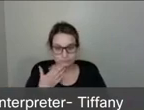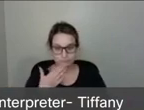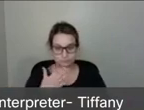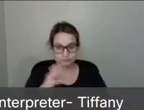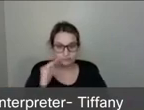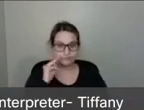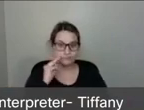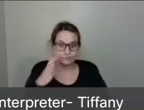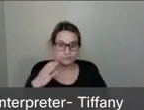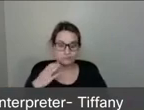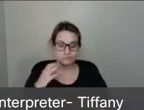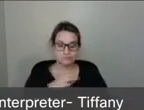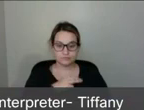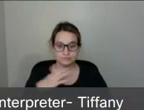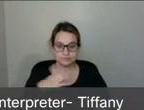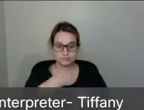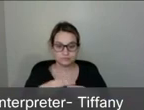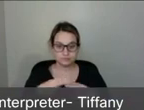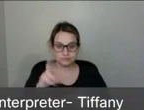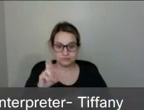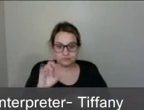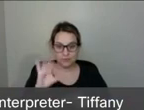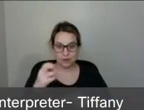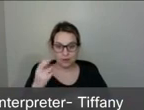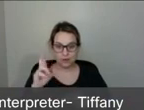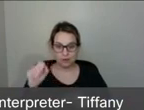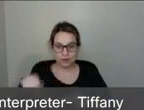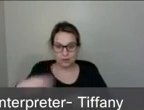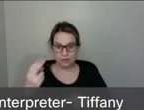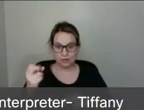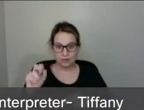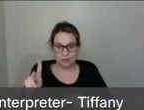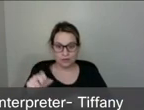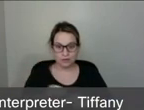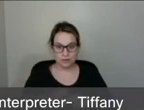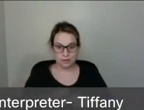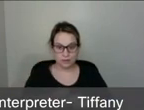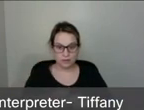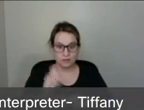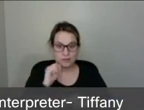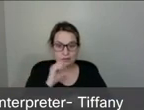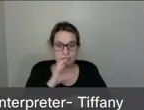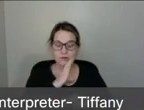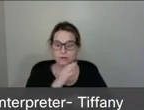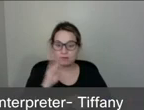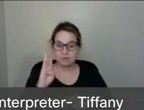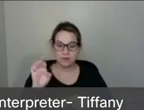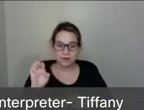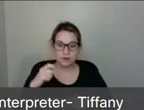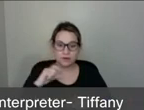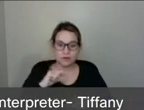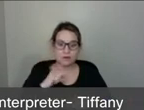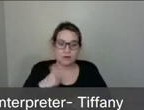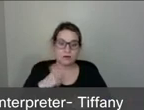Madam Chair, members of the Commission, my name is Richard Hopkins, and I'm the senior member of the Buckeye Elementary School District Governing Board.